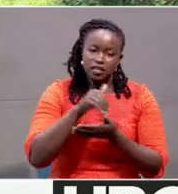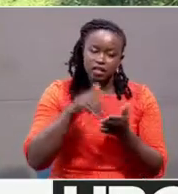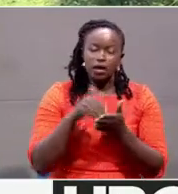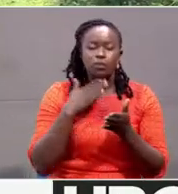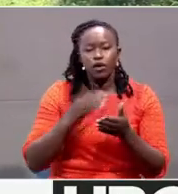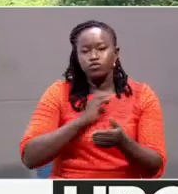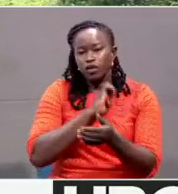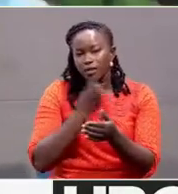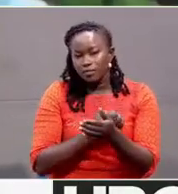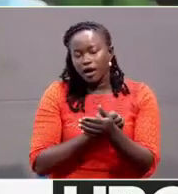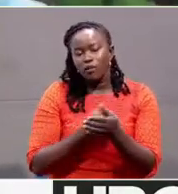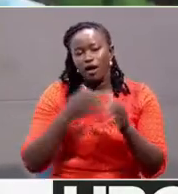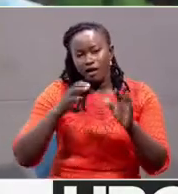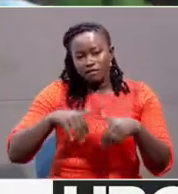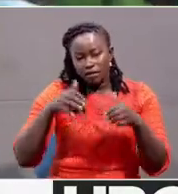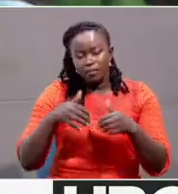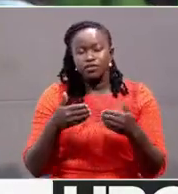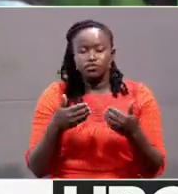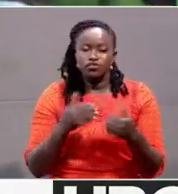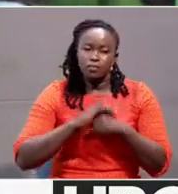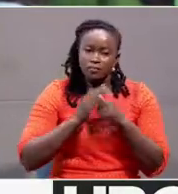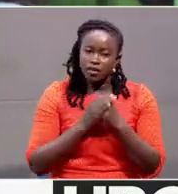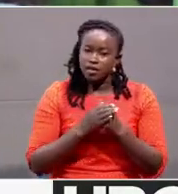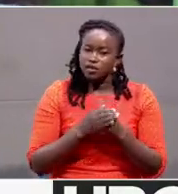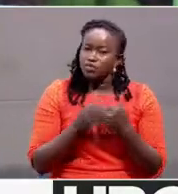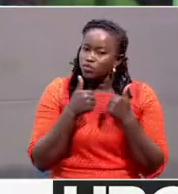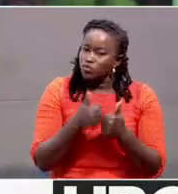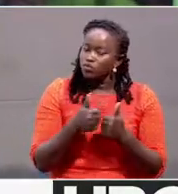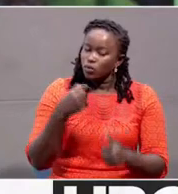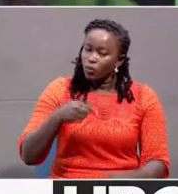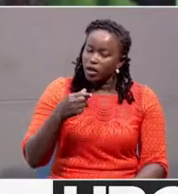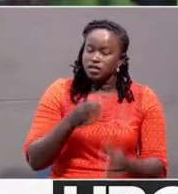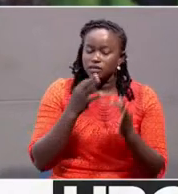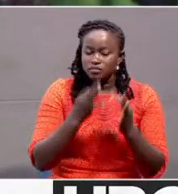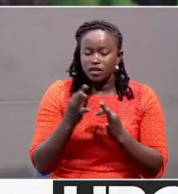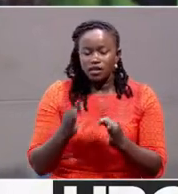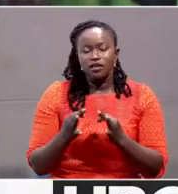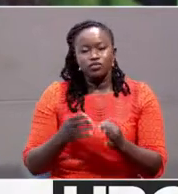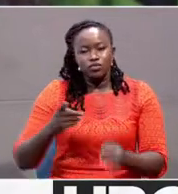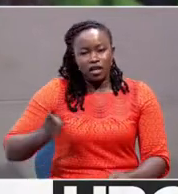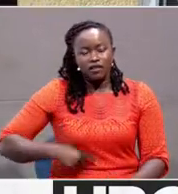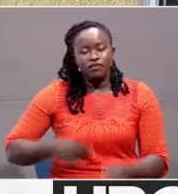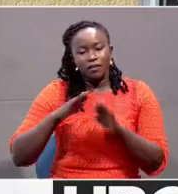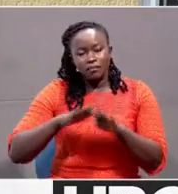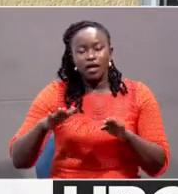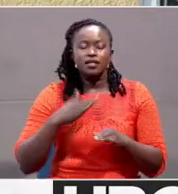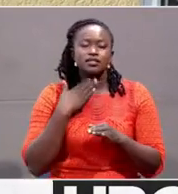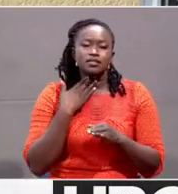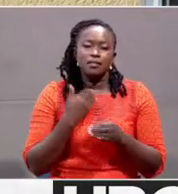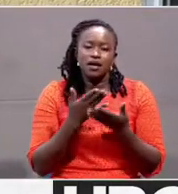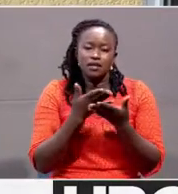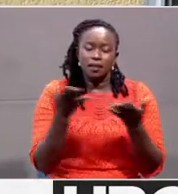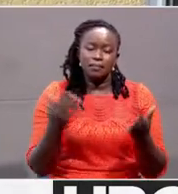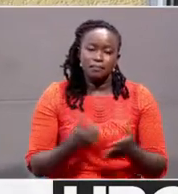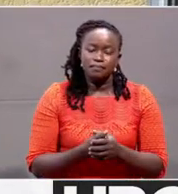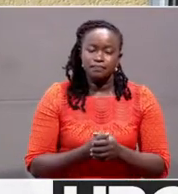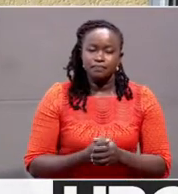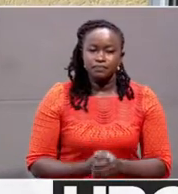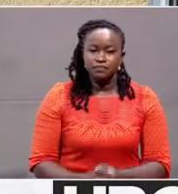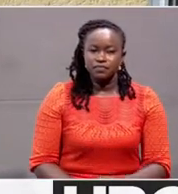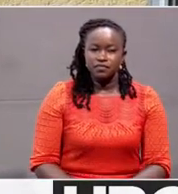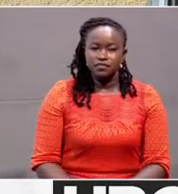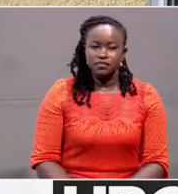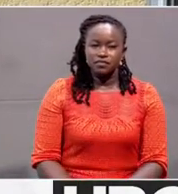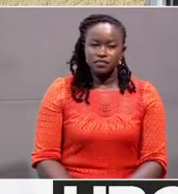farmers to produce quality agricultural products to satisfy the market demands and boost local content. We are getting farmers